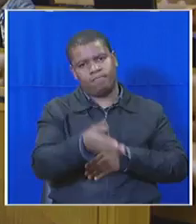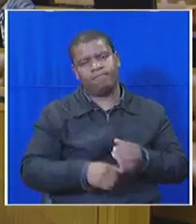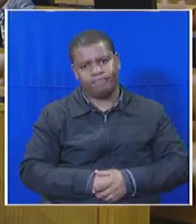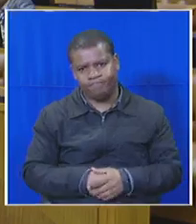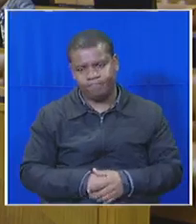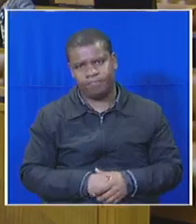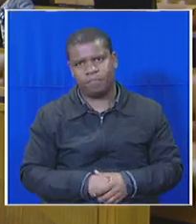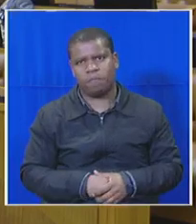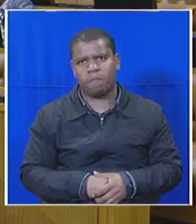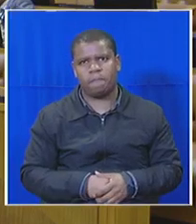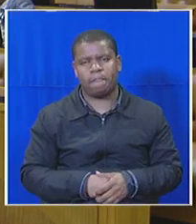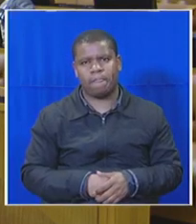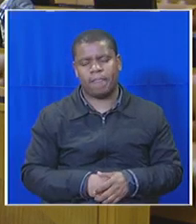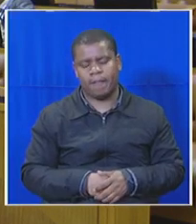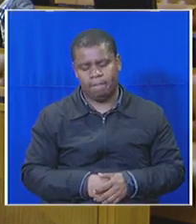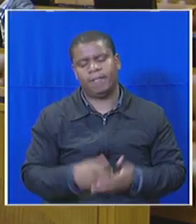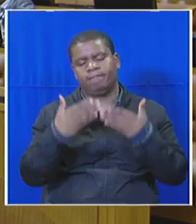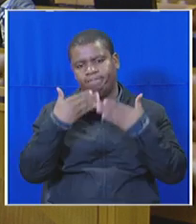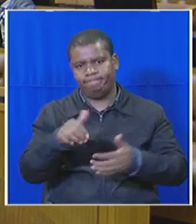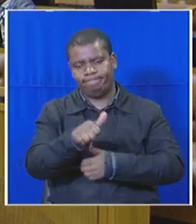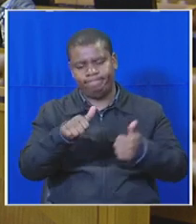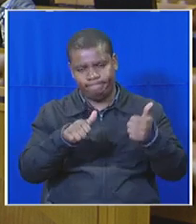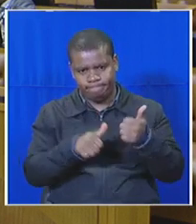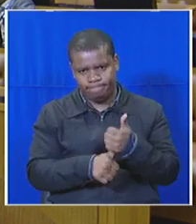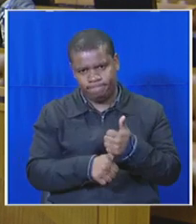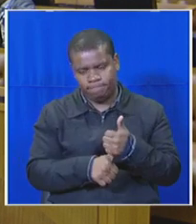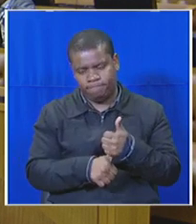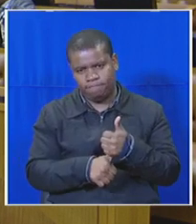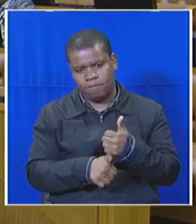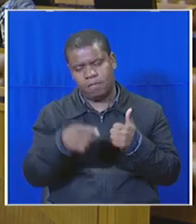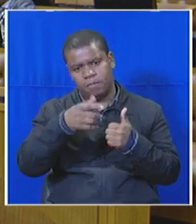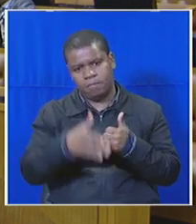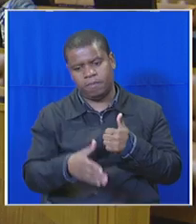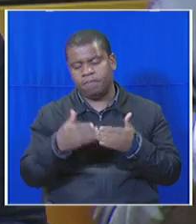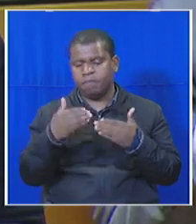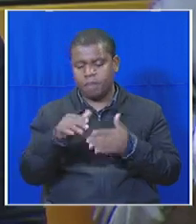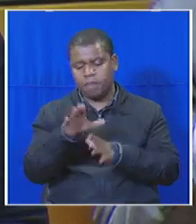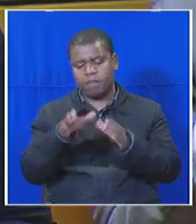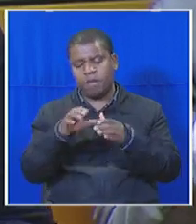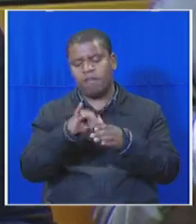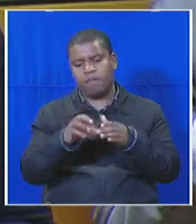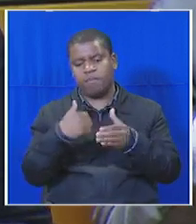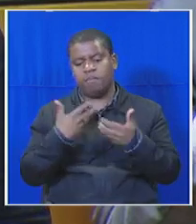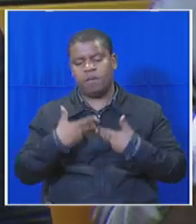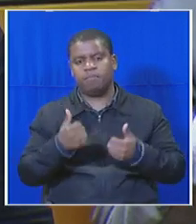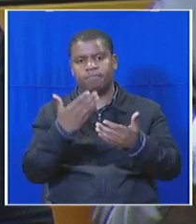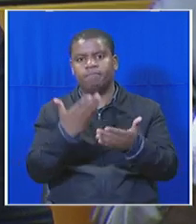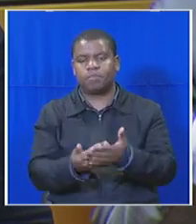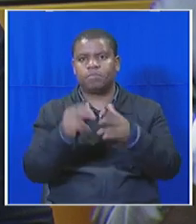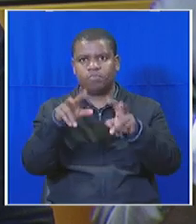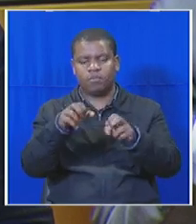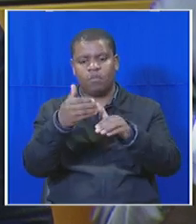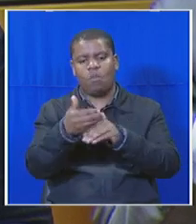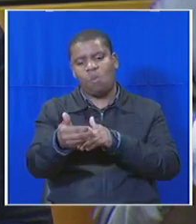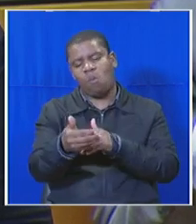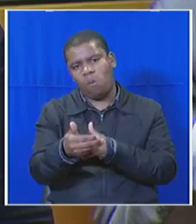Thank you very much, Honourable Deputy Speaker. I hereby give notice that I shall move on behalf of the Inkatha Freedom Party that this House at its next